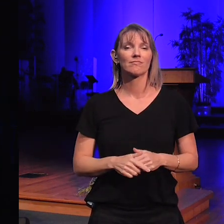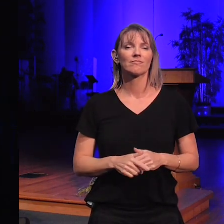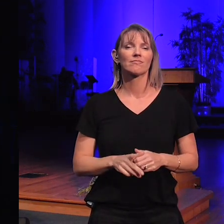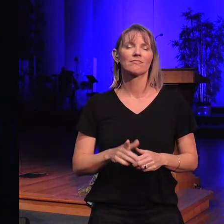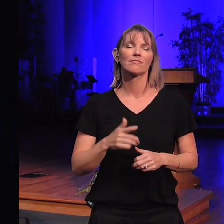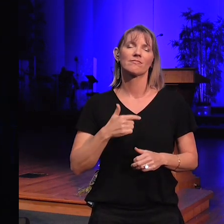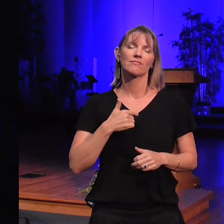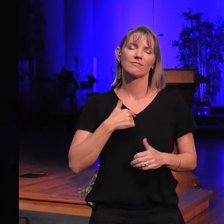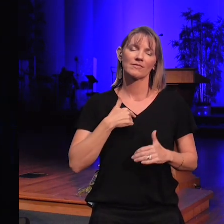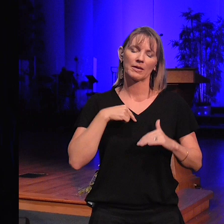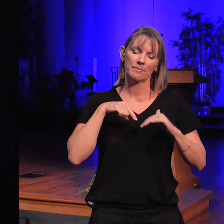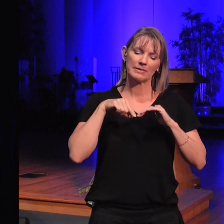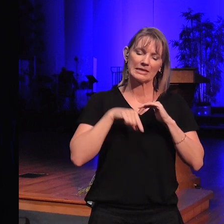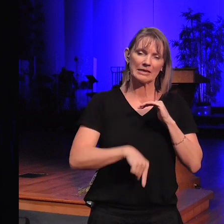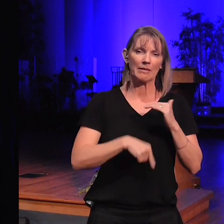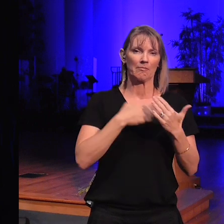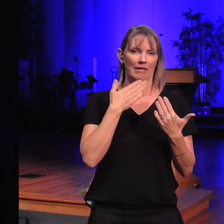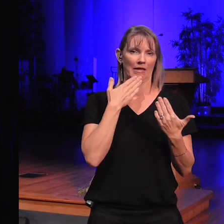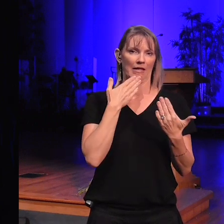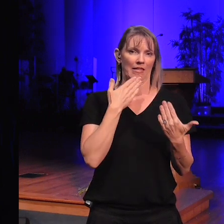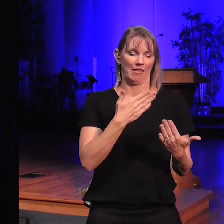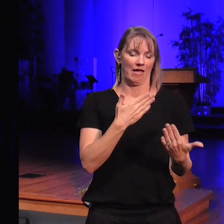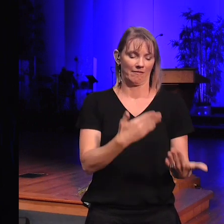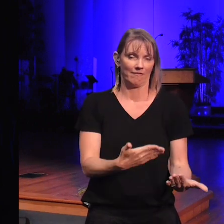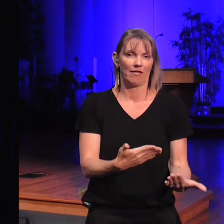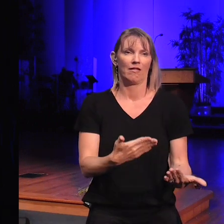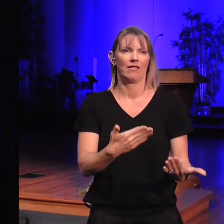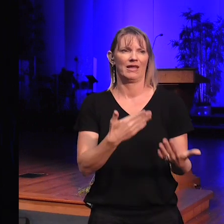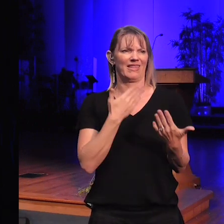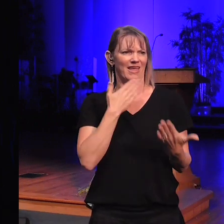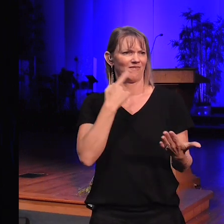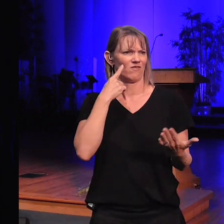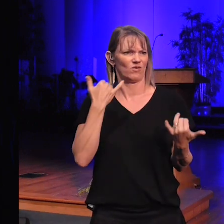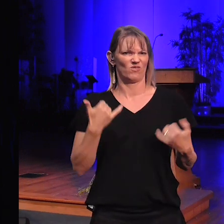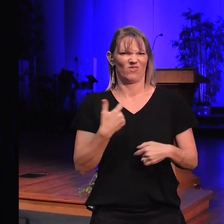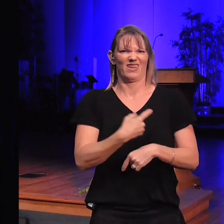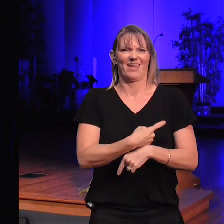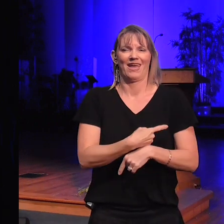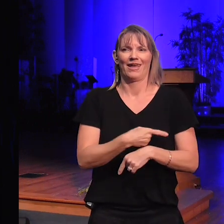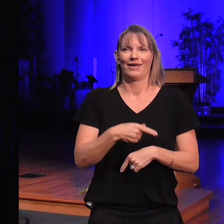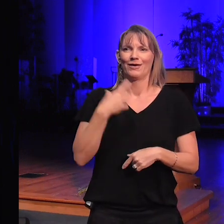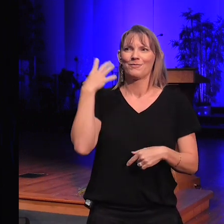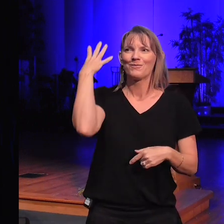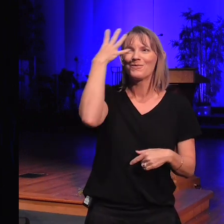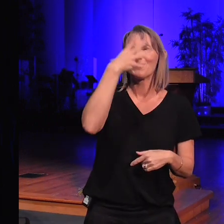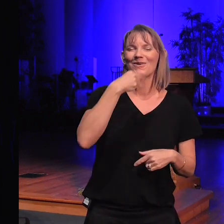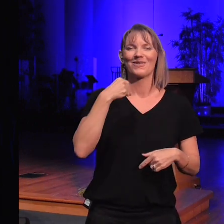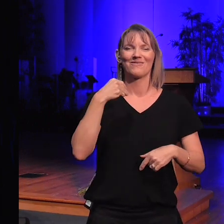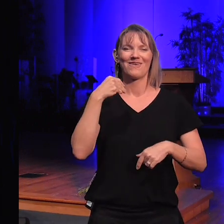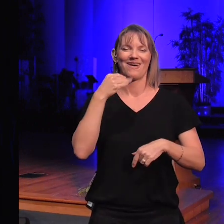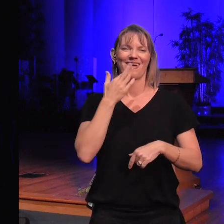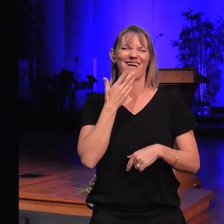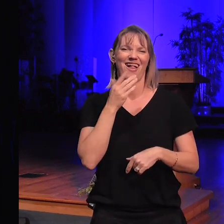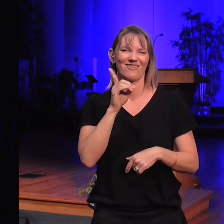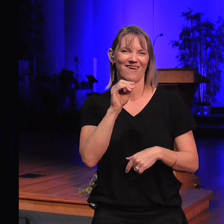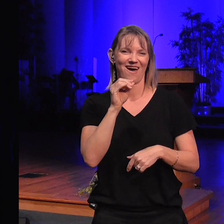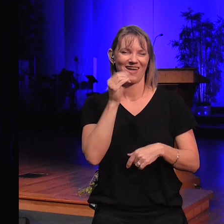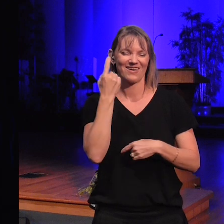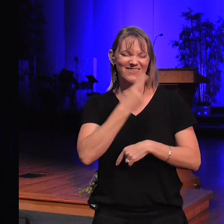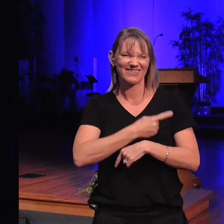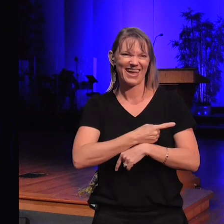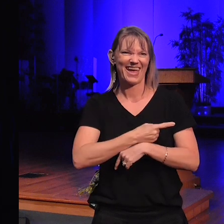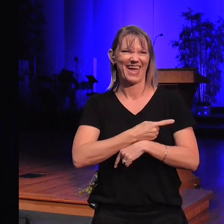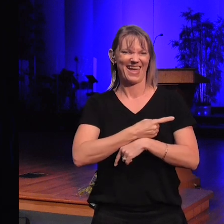I am so deeply thankful for this day, this beautiful Colorado day with the